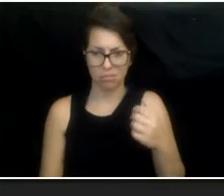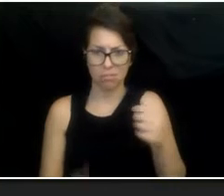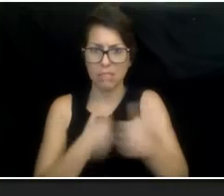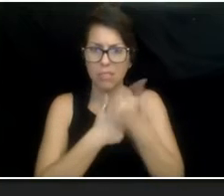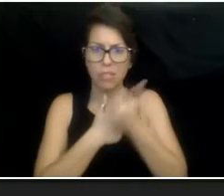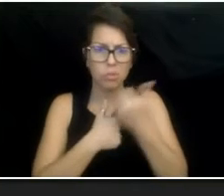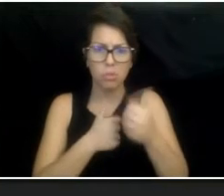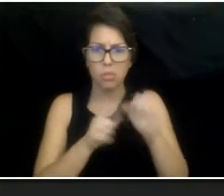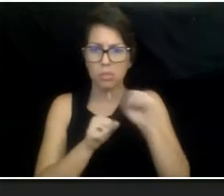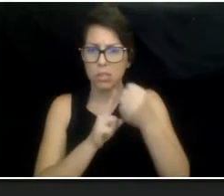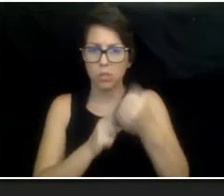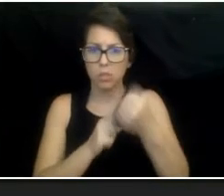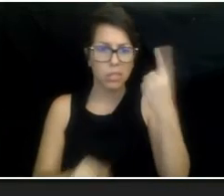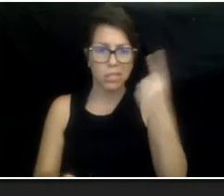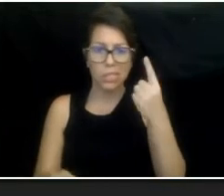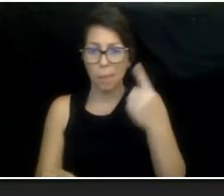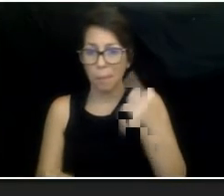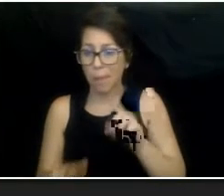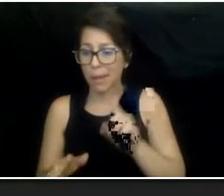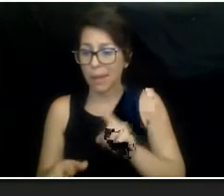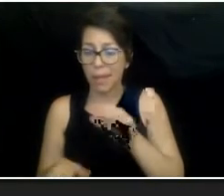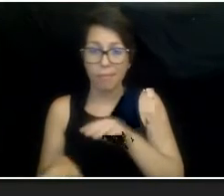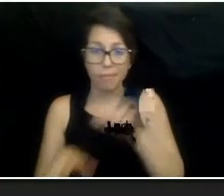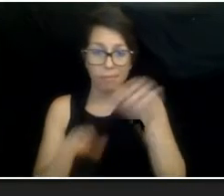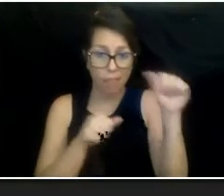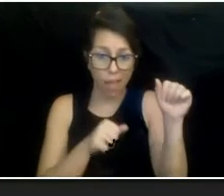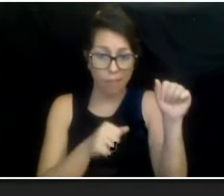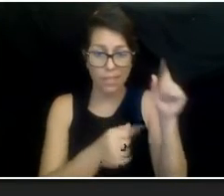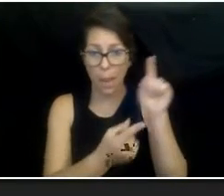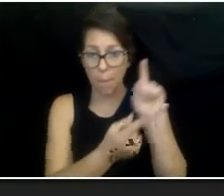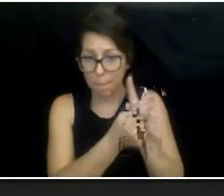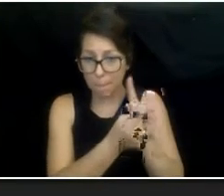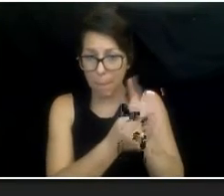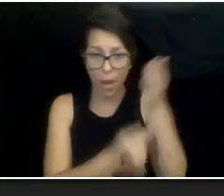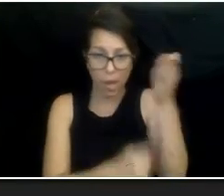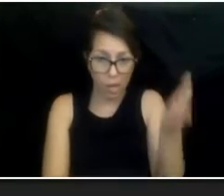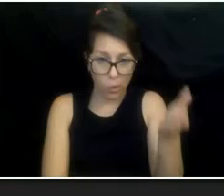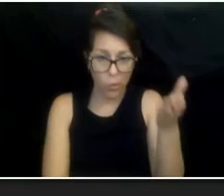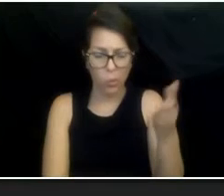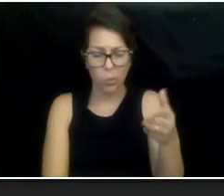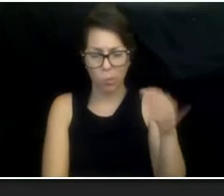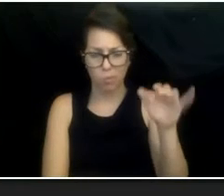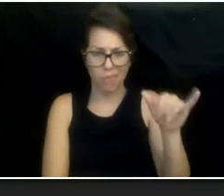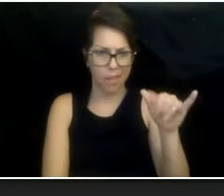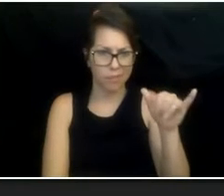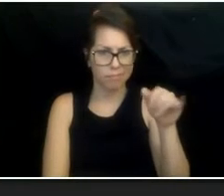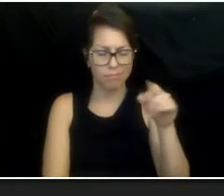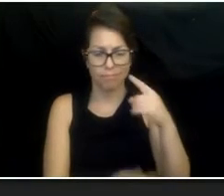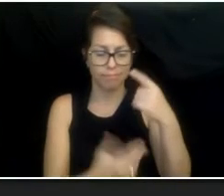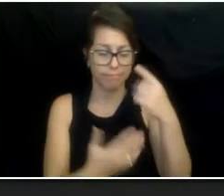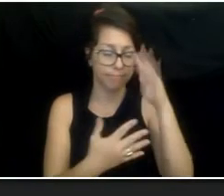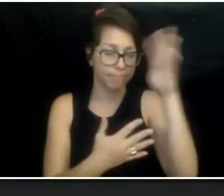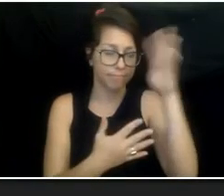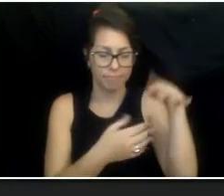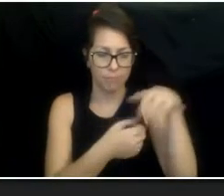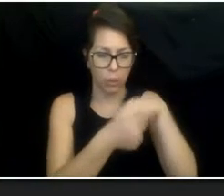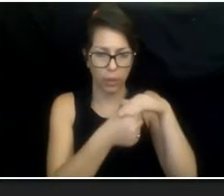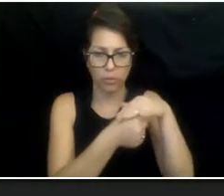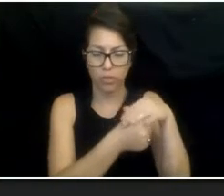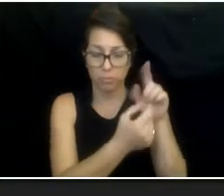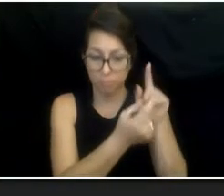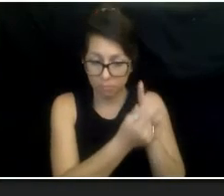very difficult time with actually leaving their abuser because there were very few housing options available have we opened